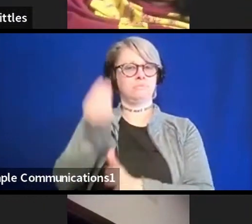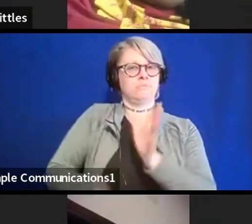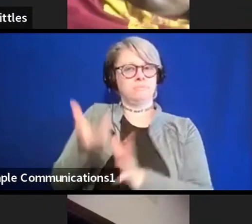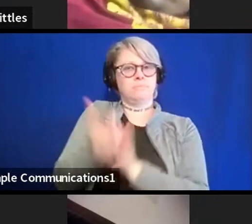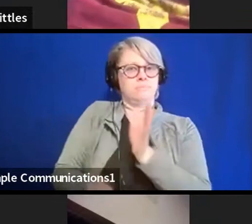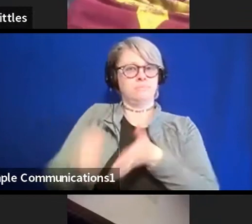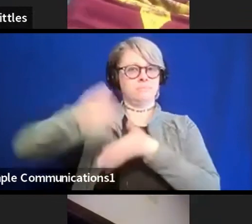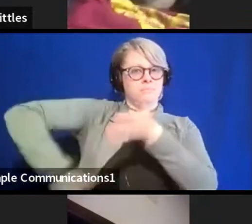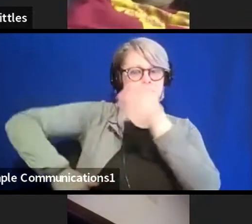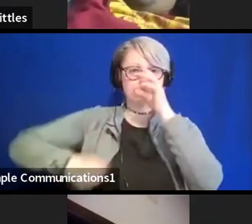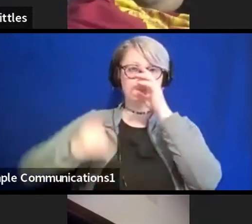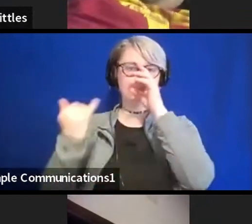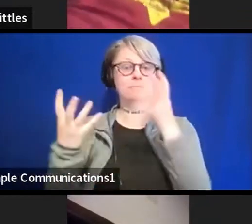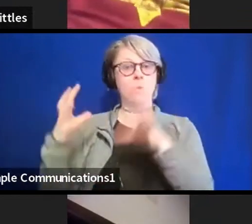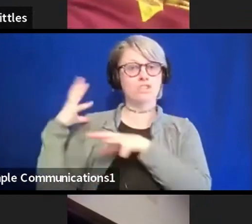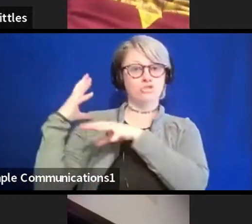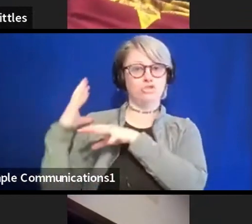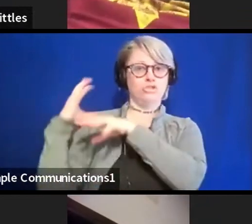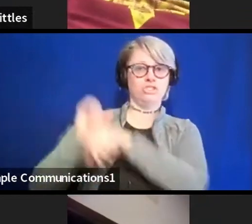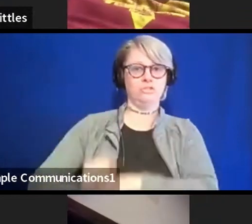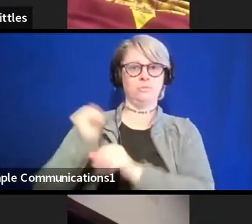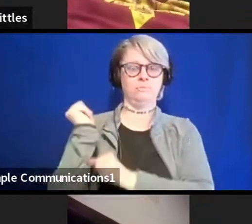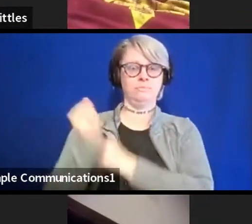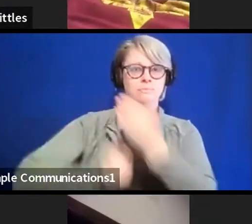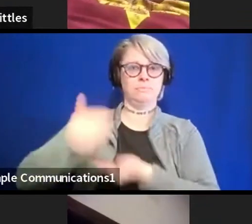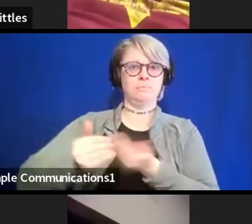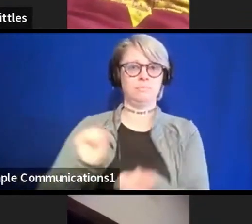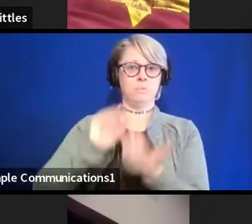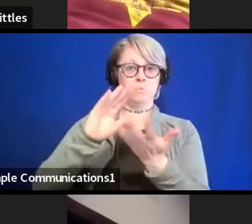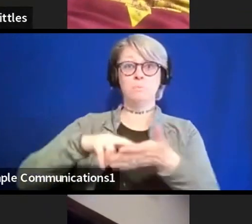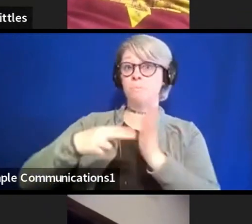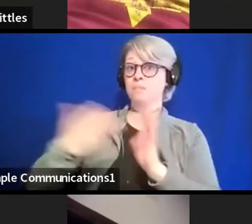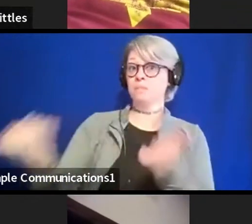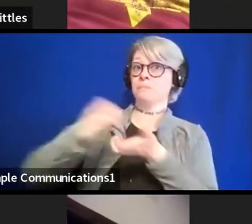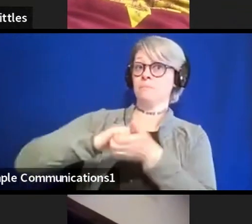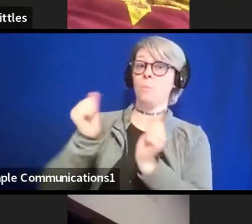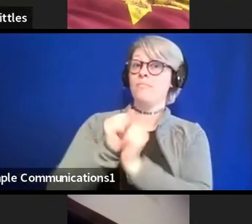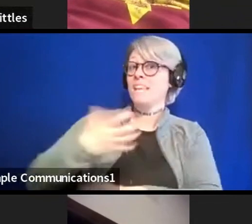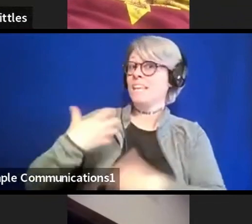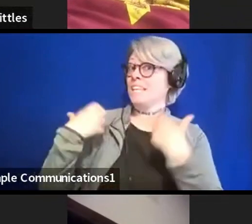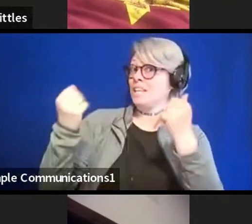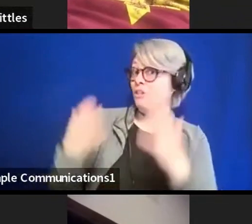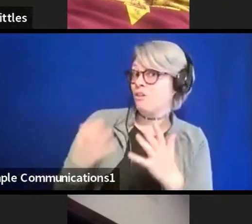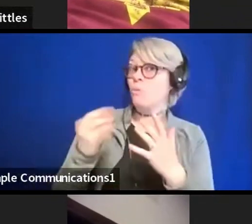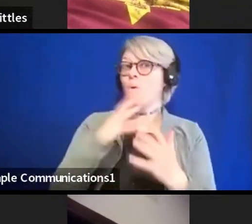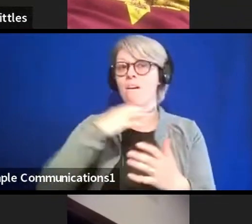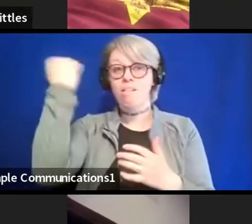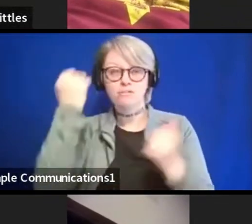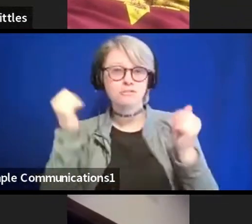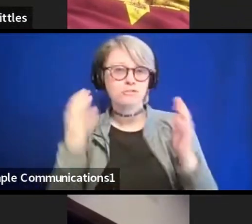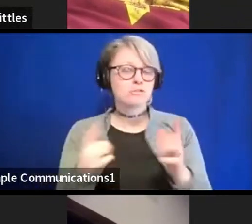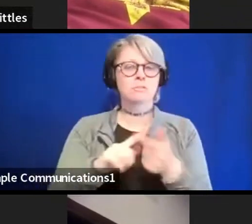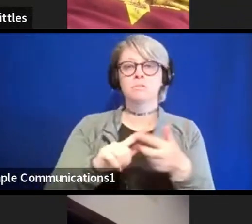cultural back, the traditional. So what that means is working with a healer or an elder the natural way, learning your